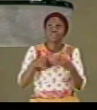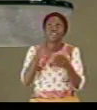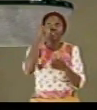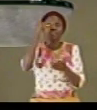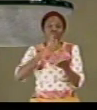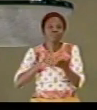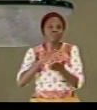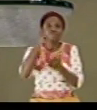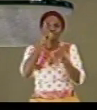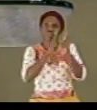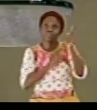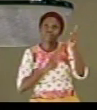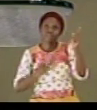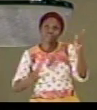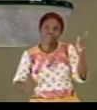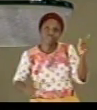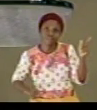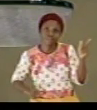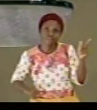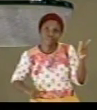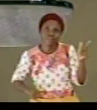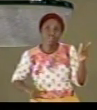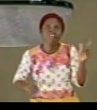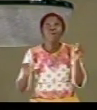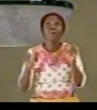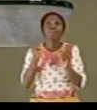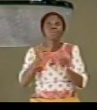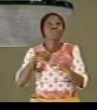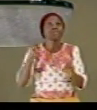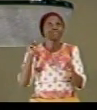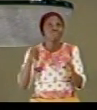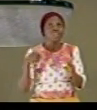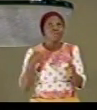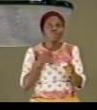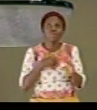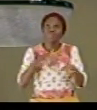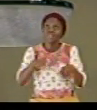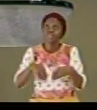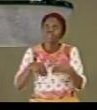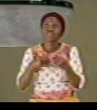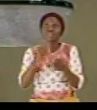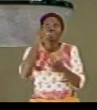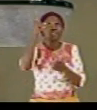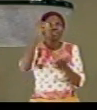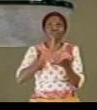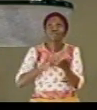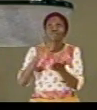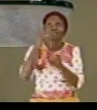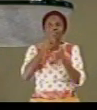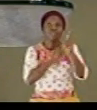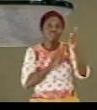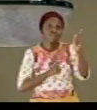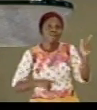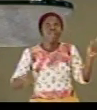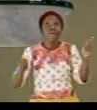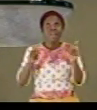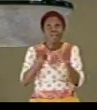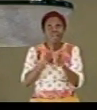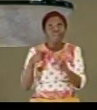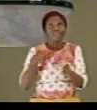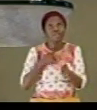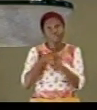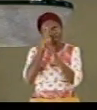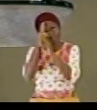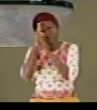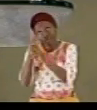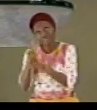Lord. Oh, we give you glory, Lord, as we honor you. You